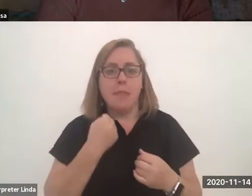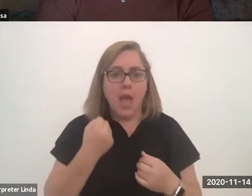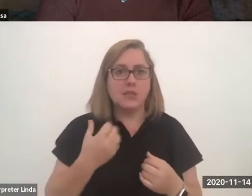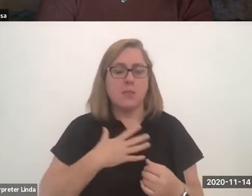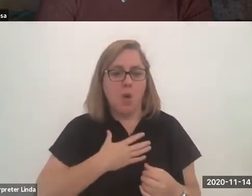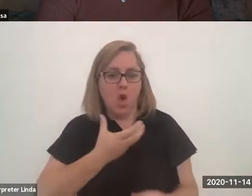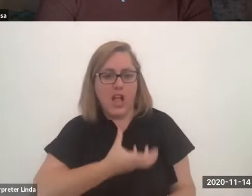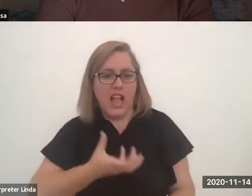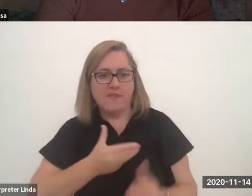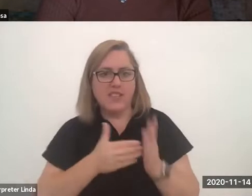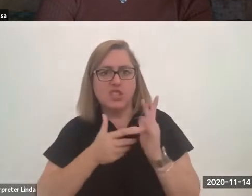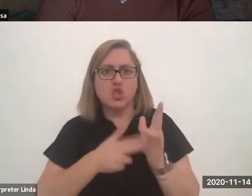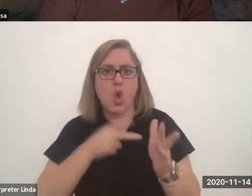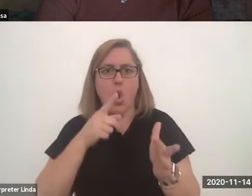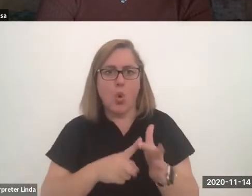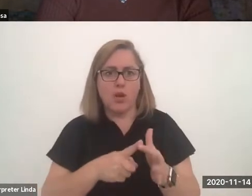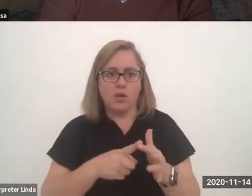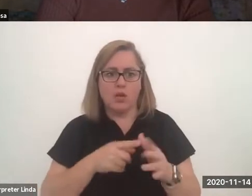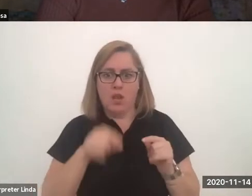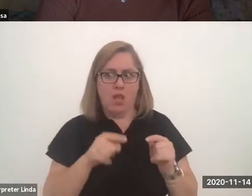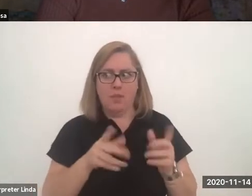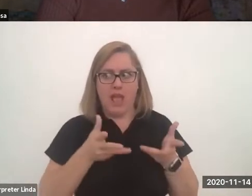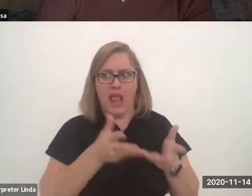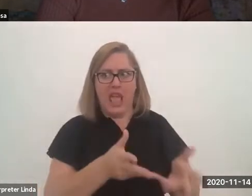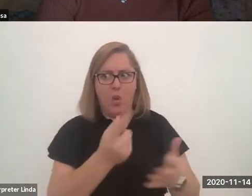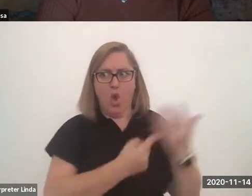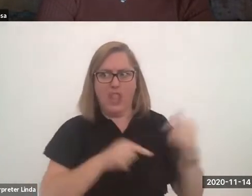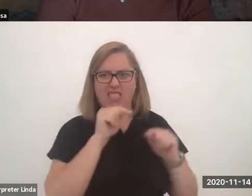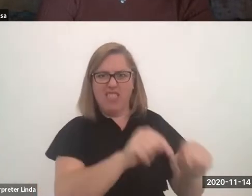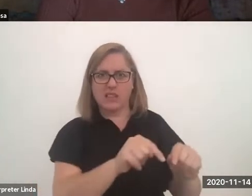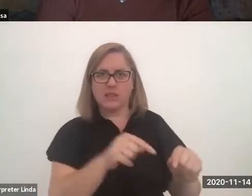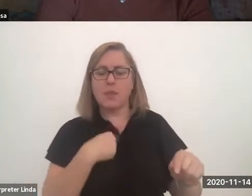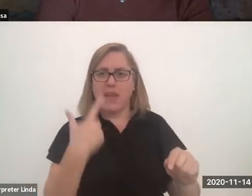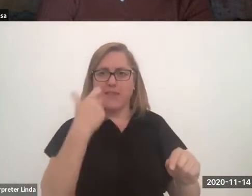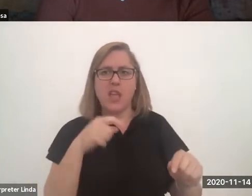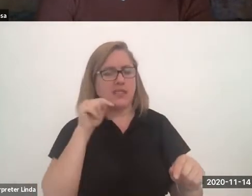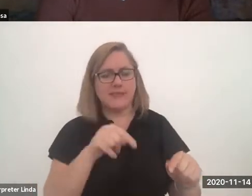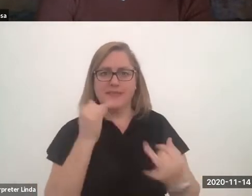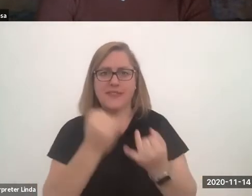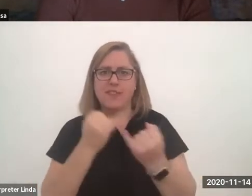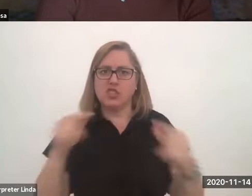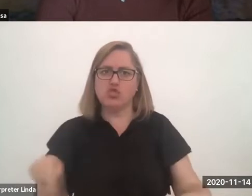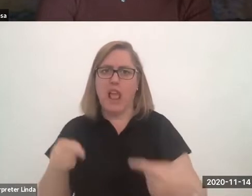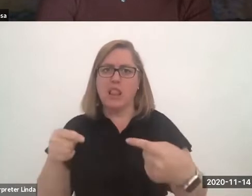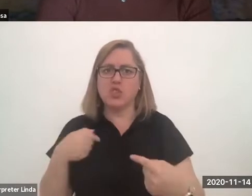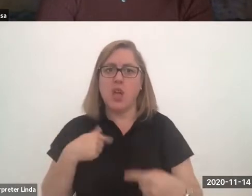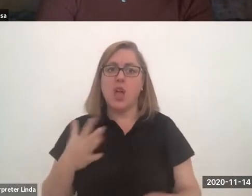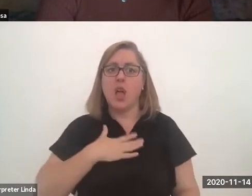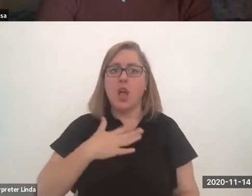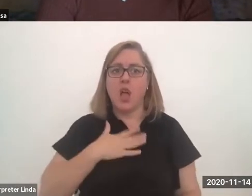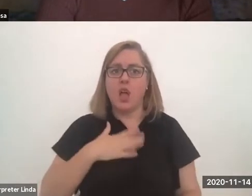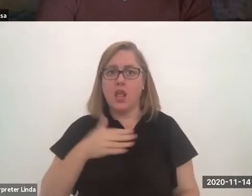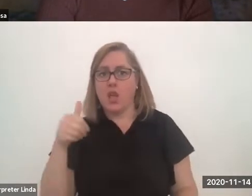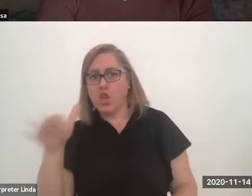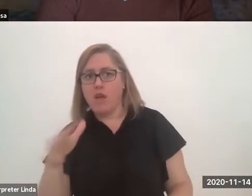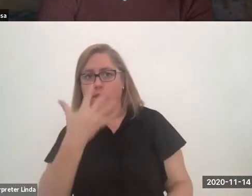when my comfort zone is all I'm allowed to be in. And that I found that part of it to be very challenging. I'd go, well, I like only going 5 kilometers